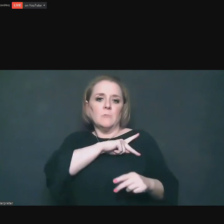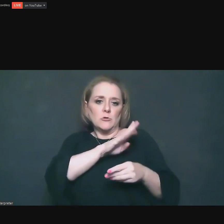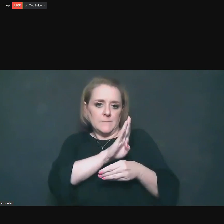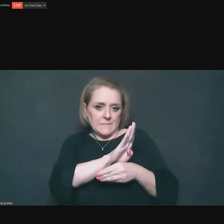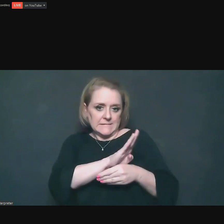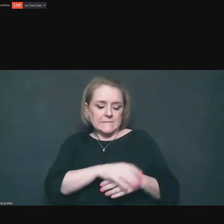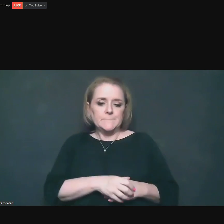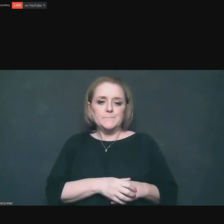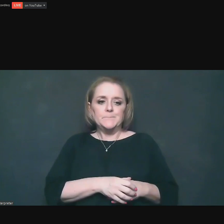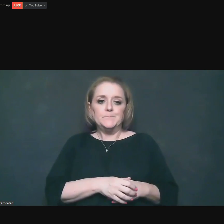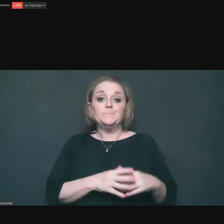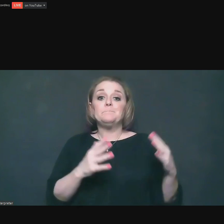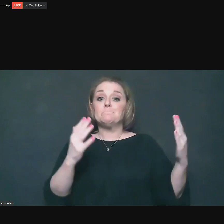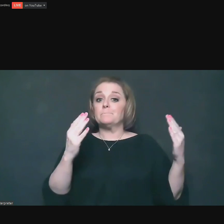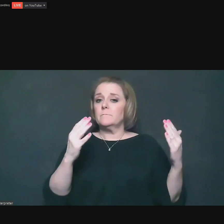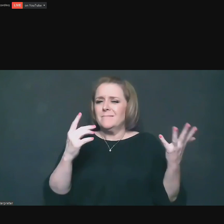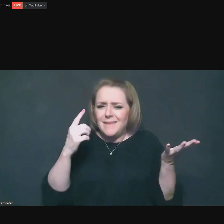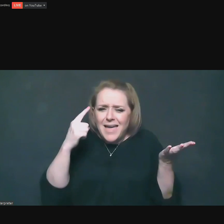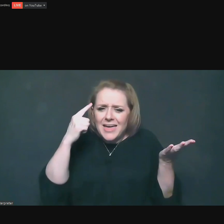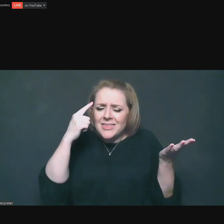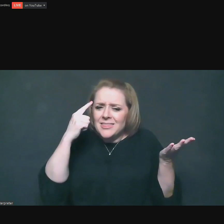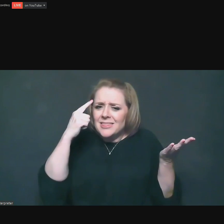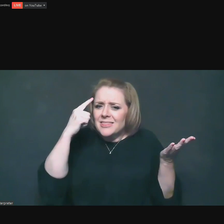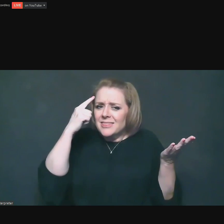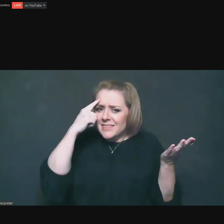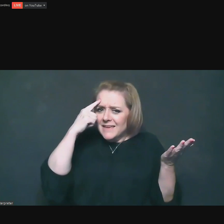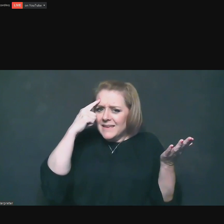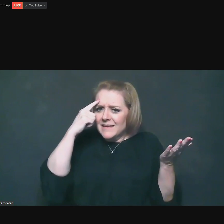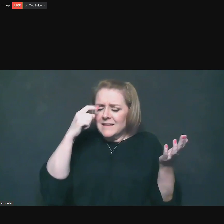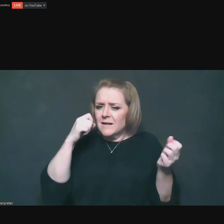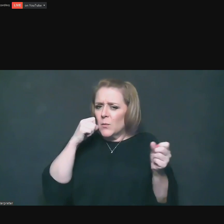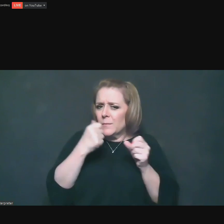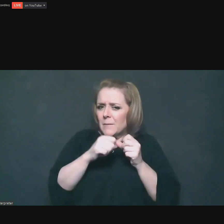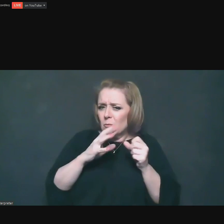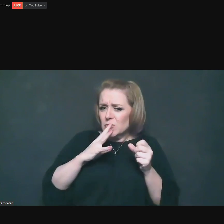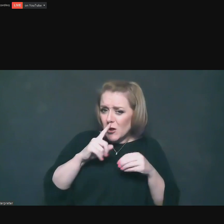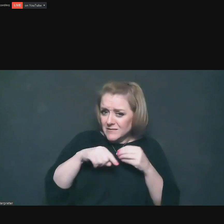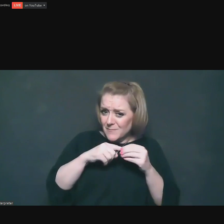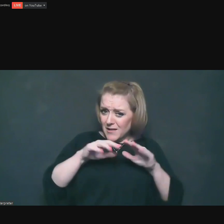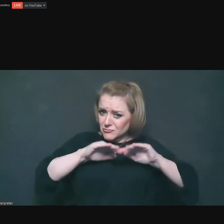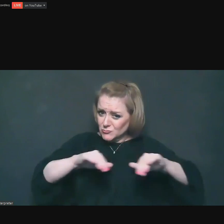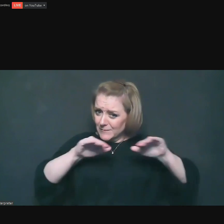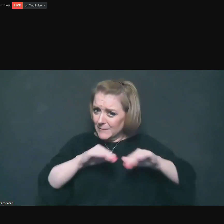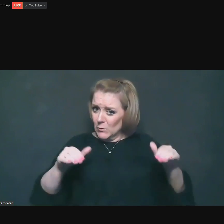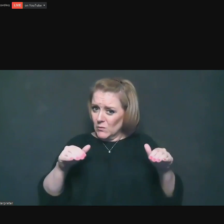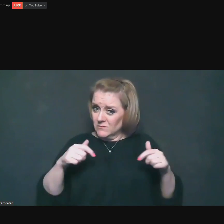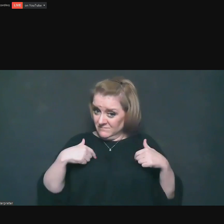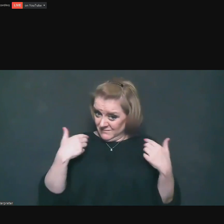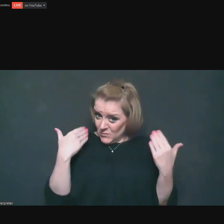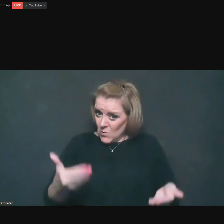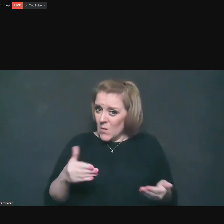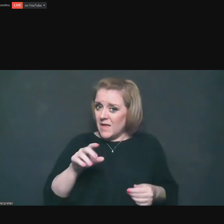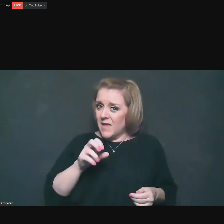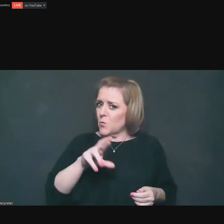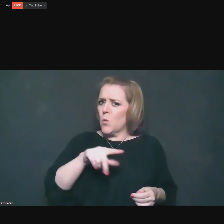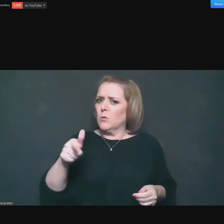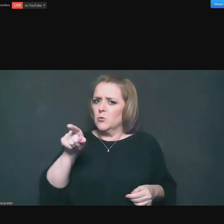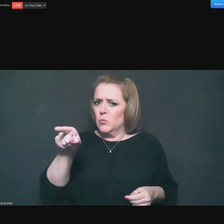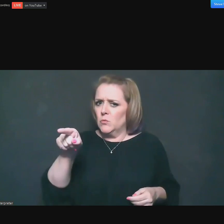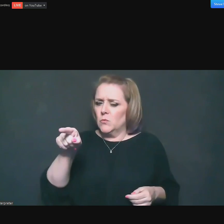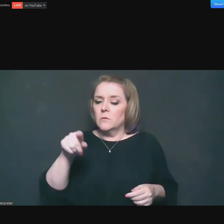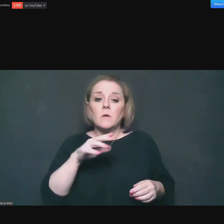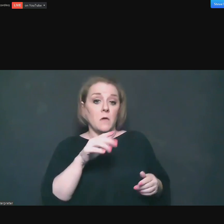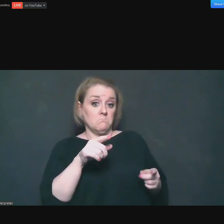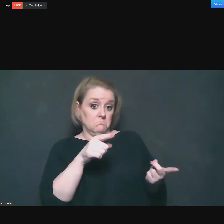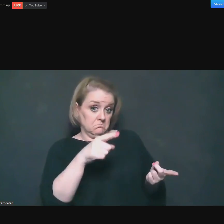With that, Steve, I think I didn't see on our agenda where we're going to talk about public swimming pools. Should I go ahead and cover swimming pools, or are you going to do that? No,